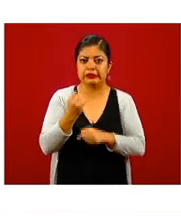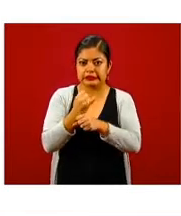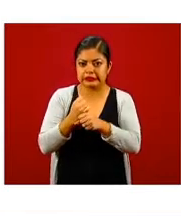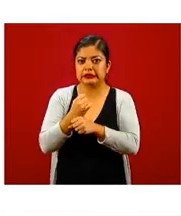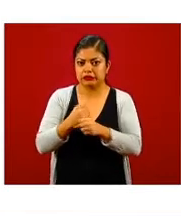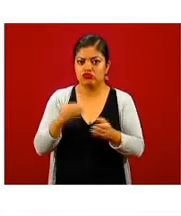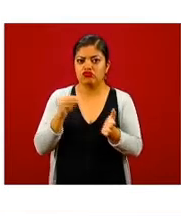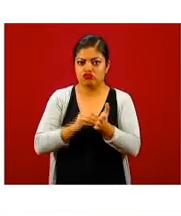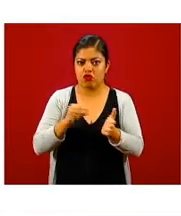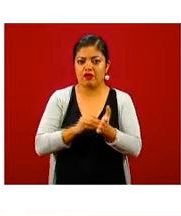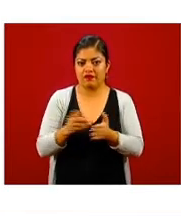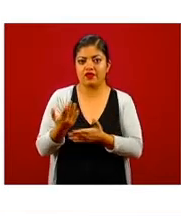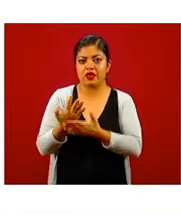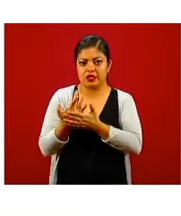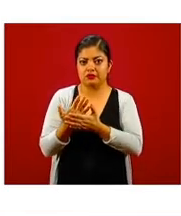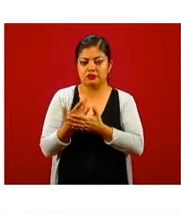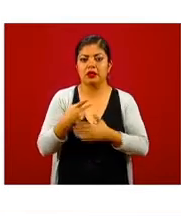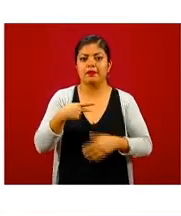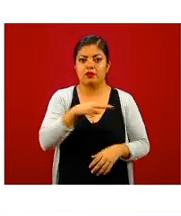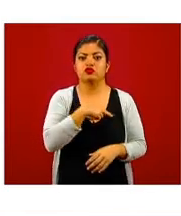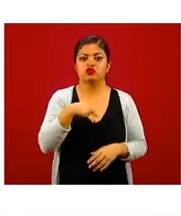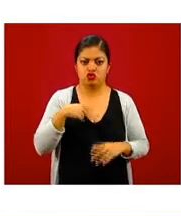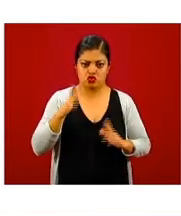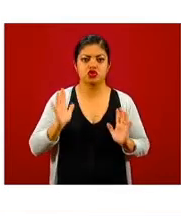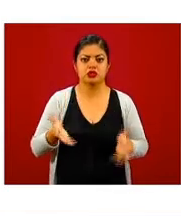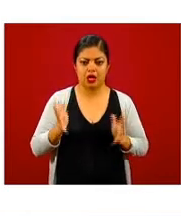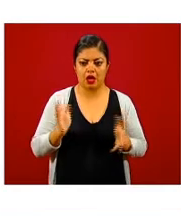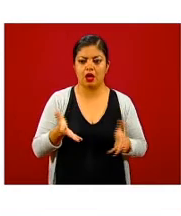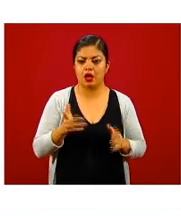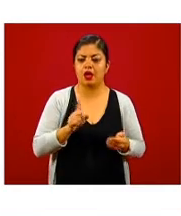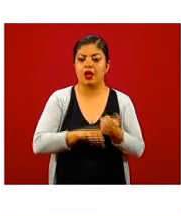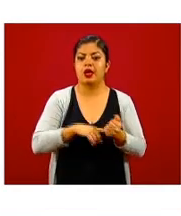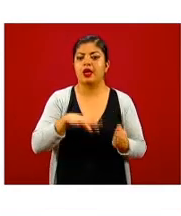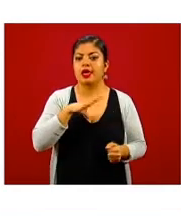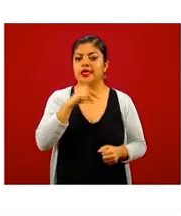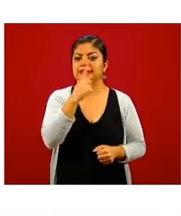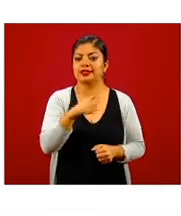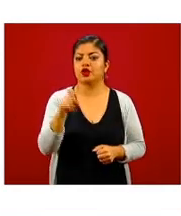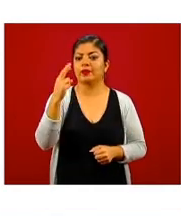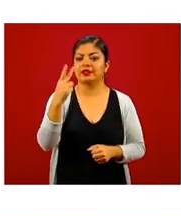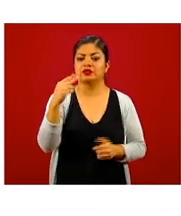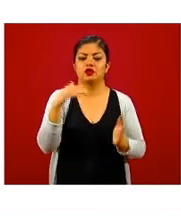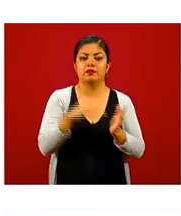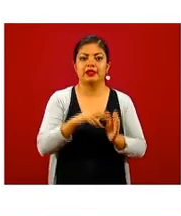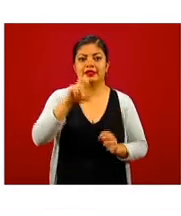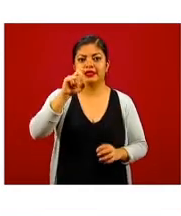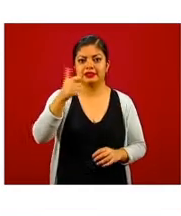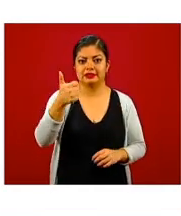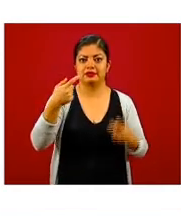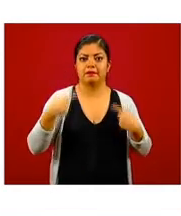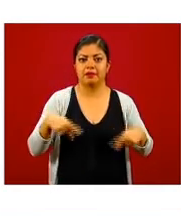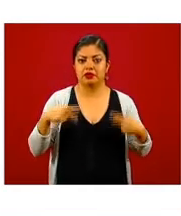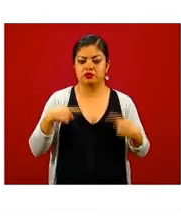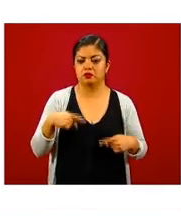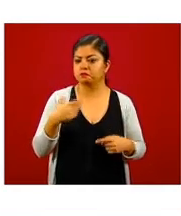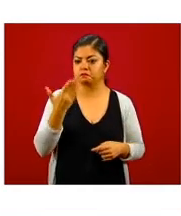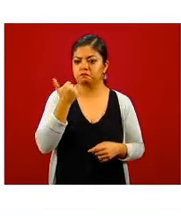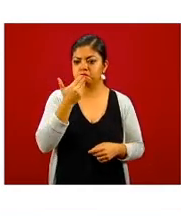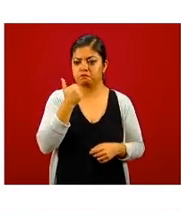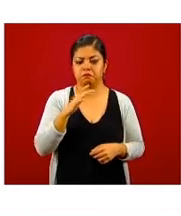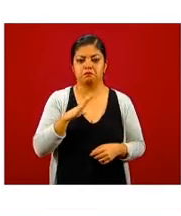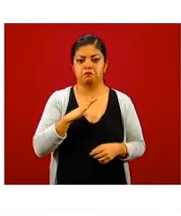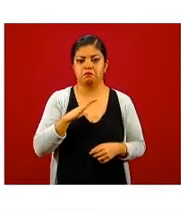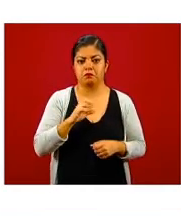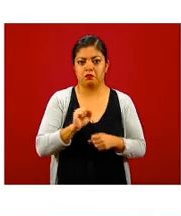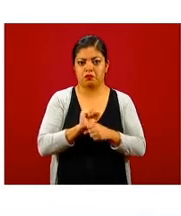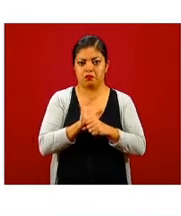them. In some of those cases, these people are still waiting for their test results, but in other cases, we have the